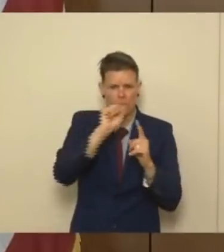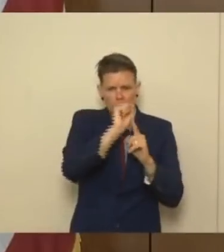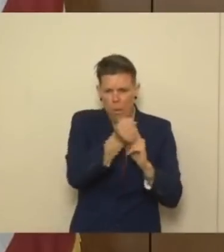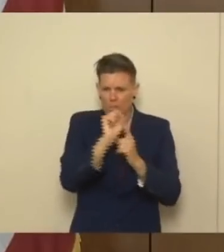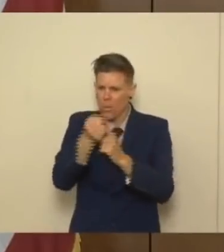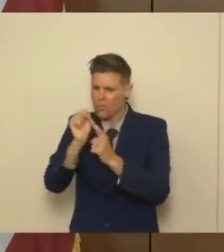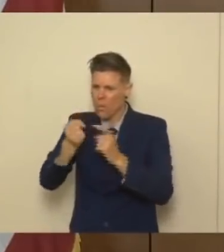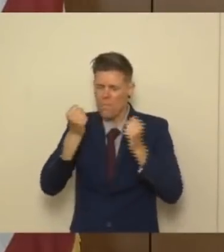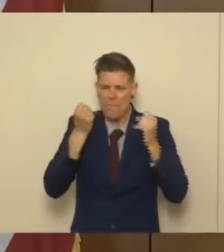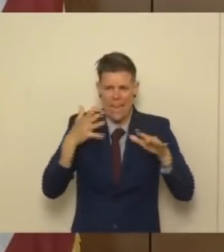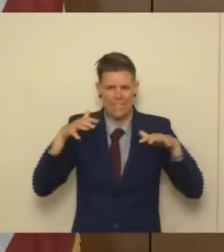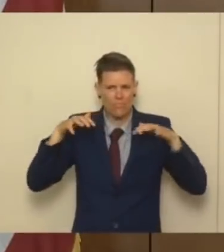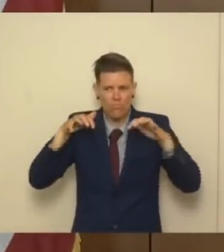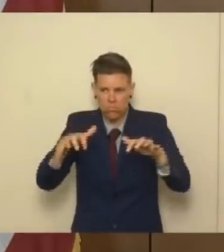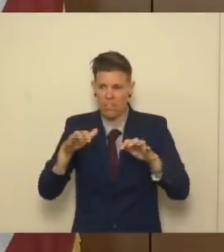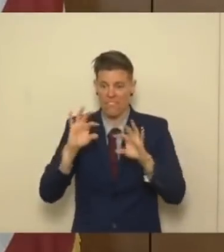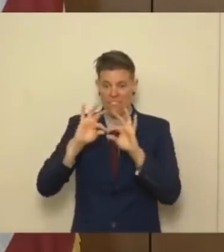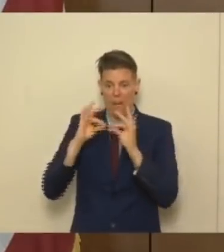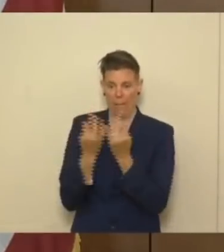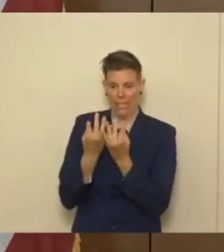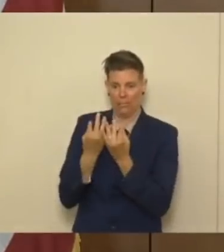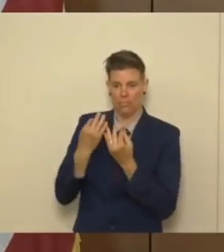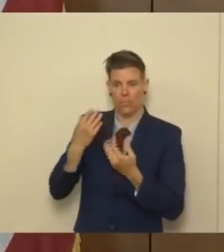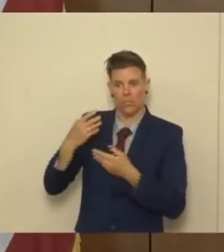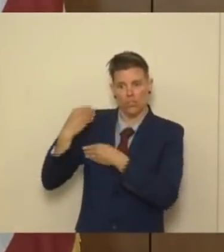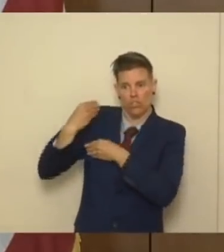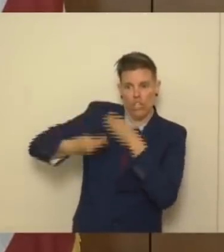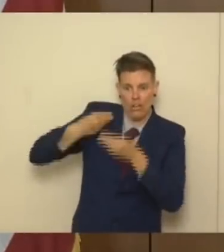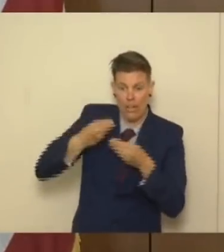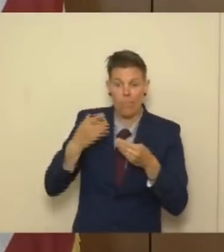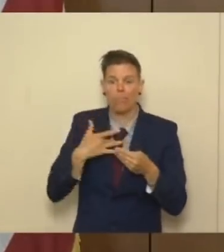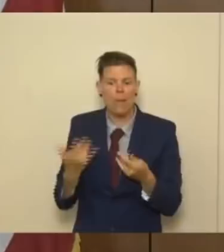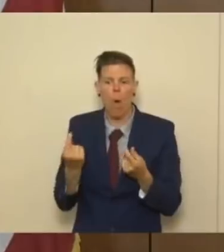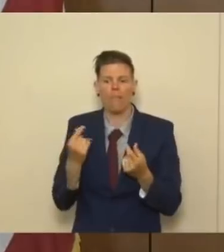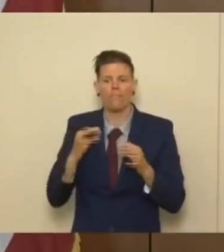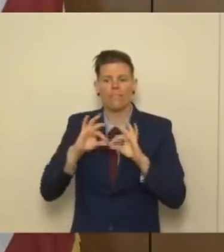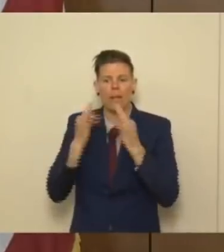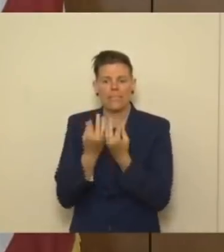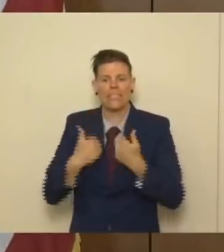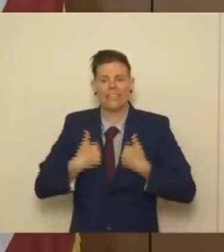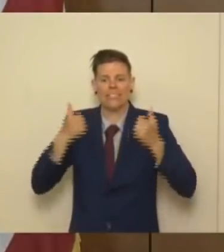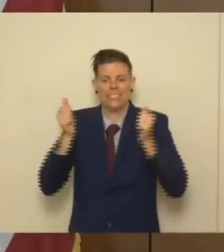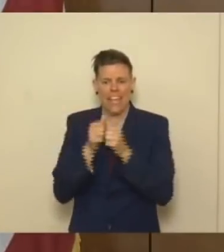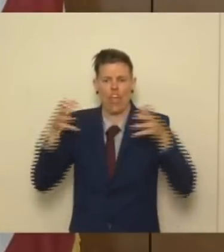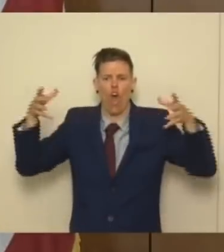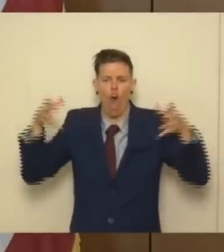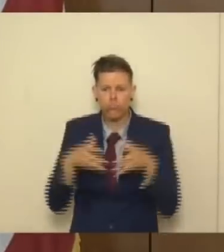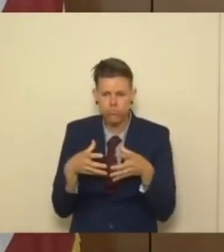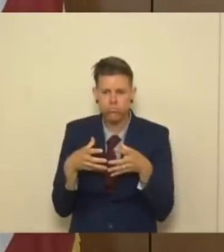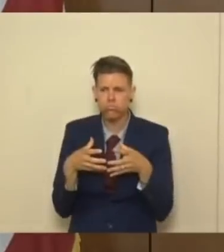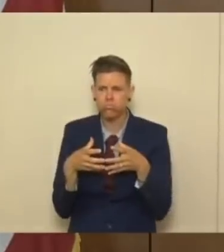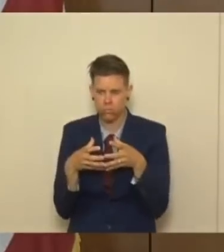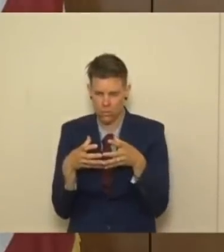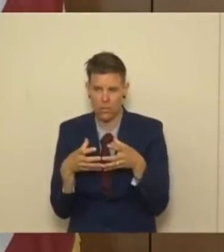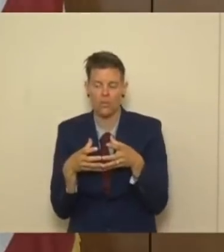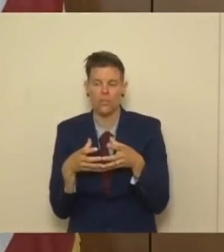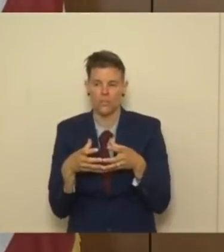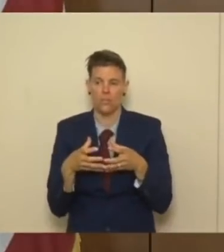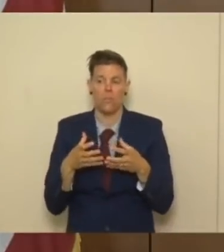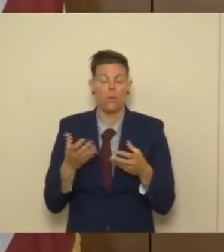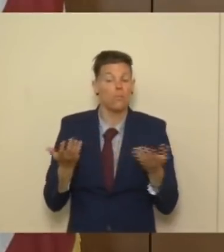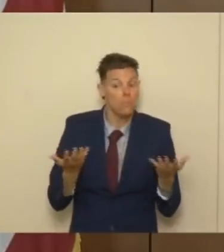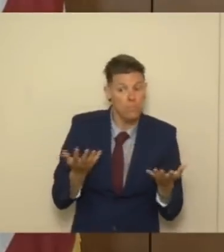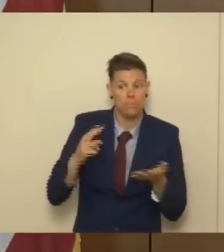vectors, to take this virus and to spread it in high-risk areas, way too high for our comfort. The fact